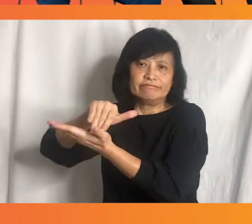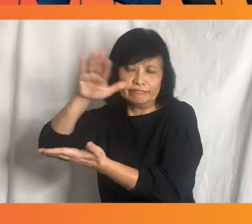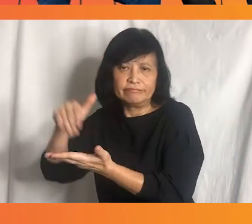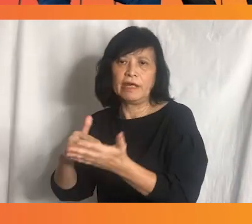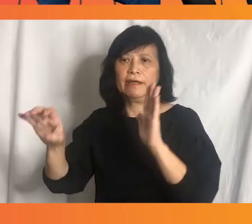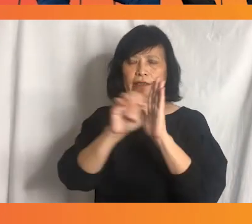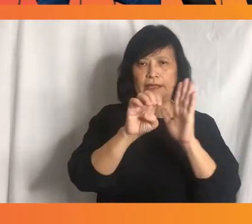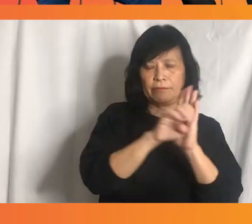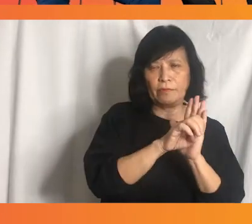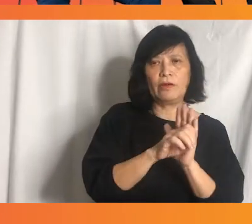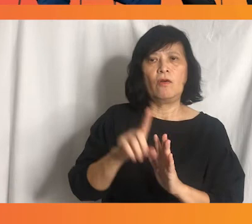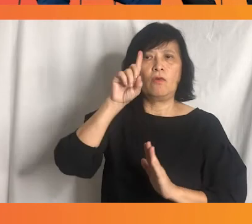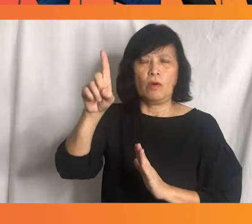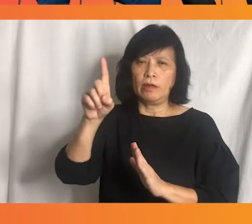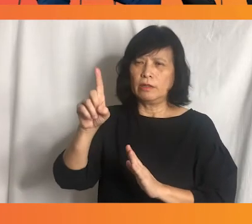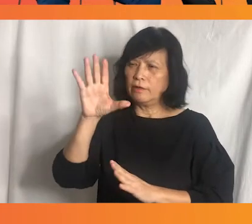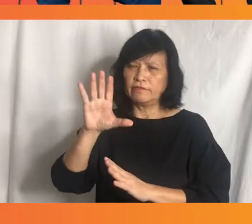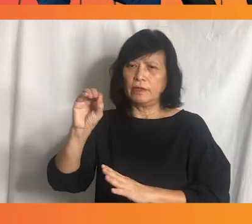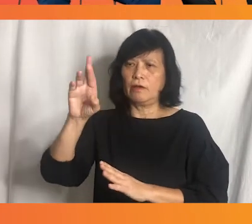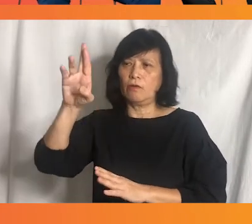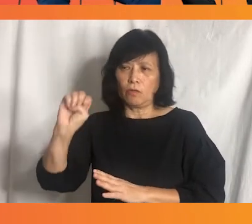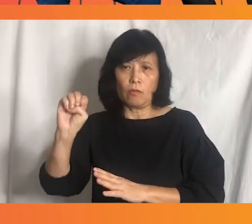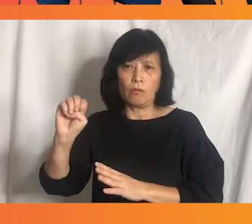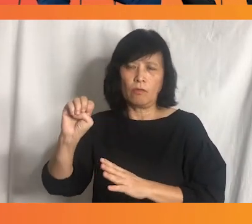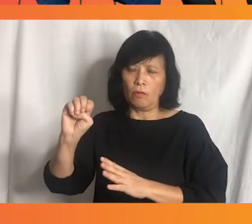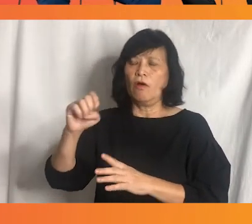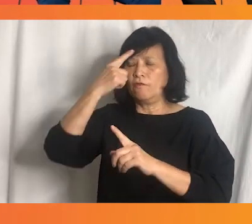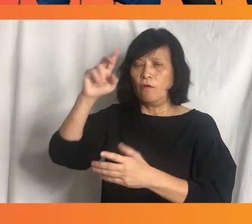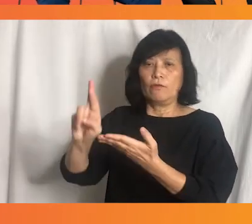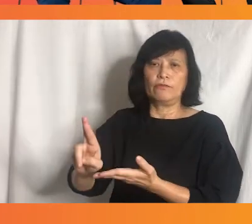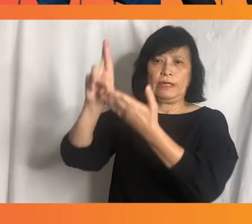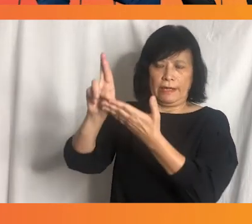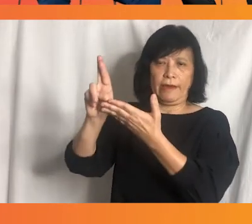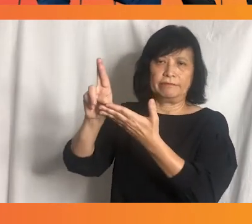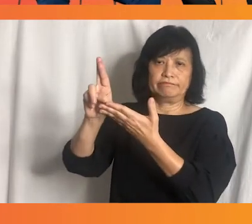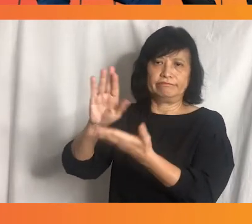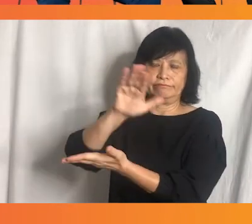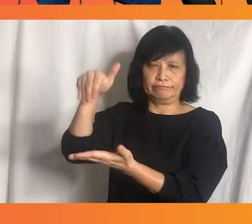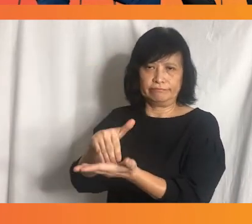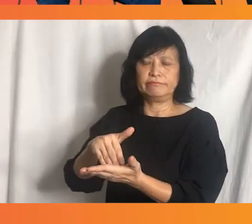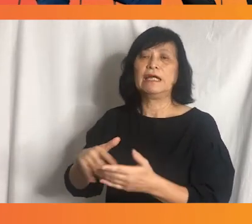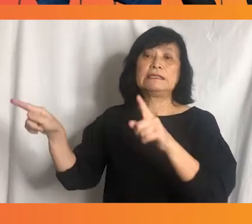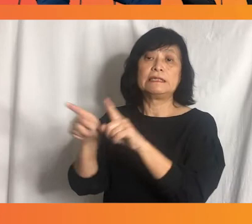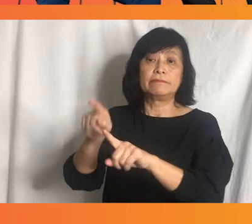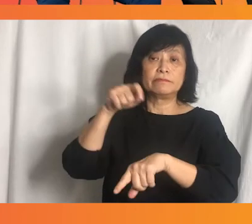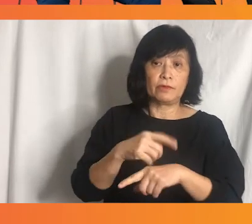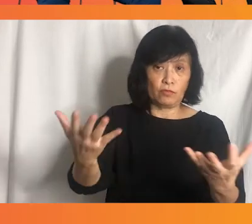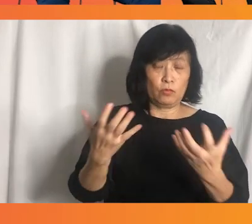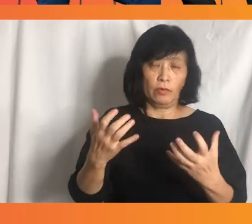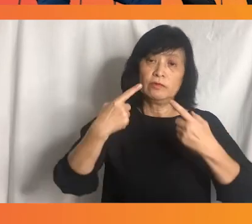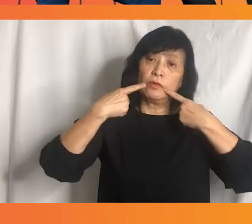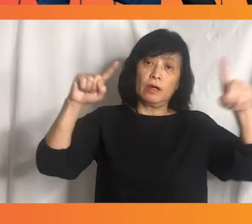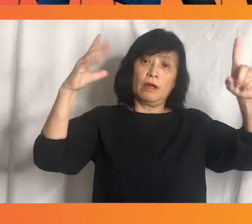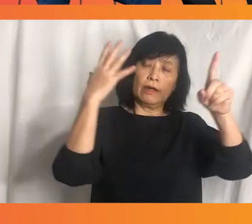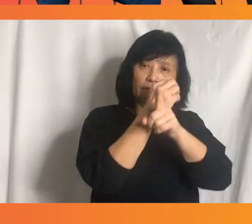for example, it should be one of the core programs in your rehab center and there should be clear referral pathways. At the same time, if you really want to achieve that, that